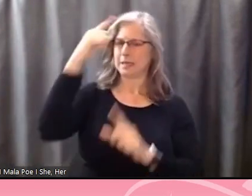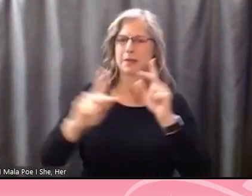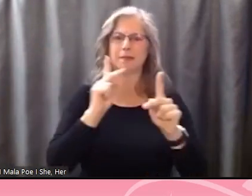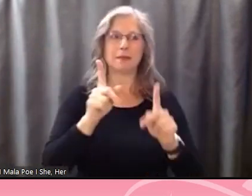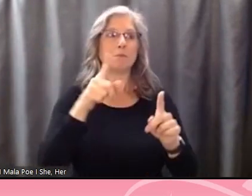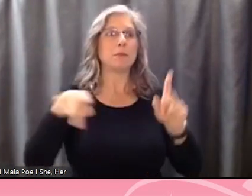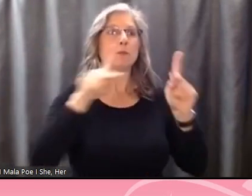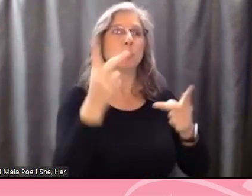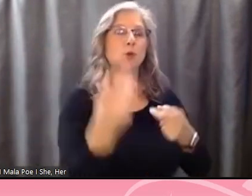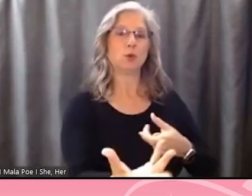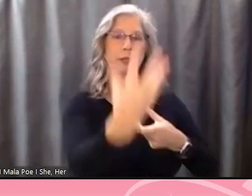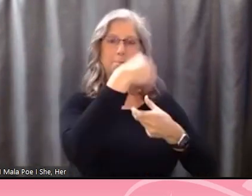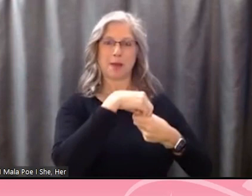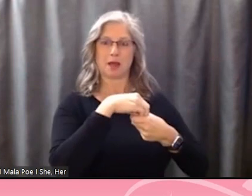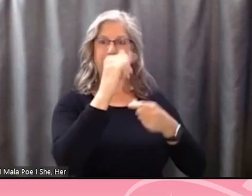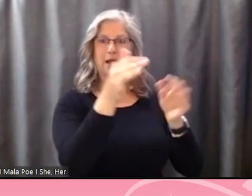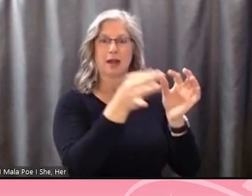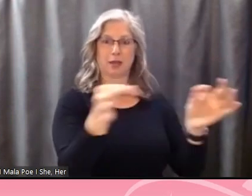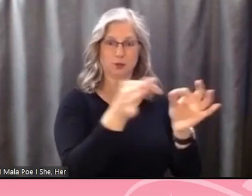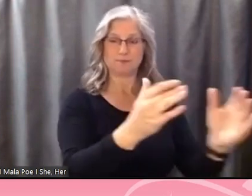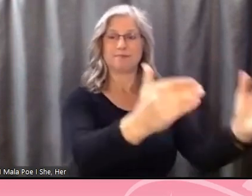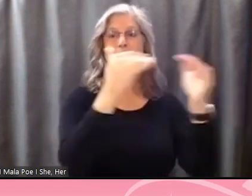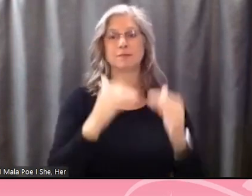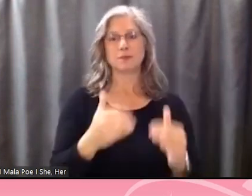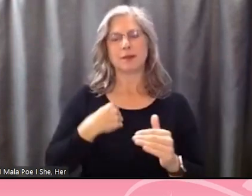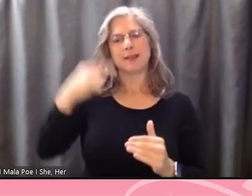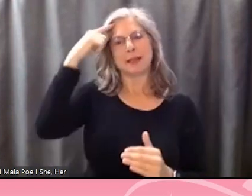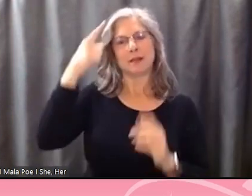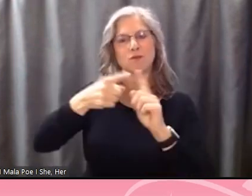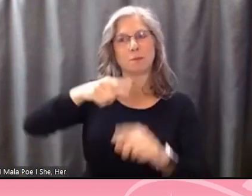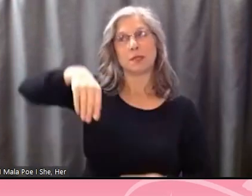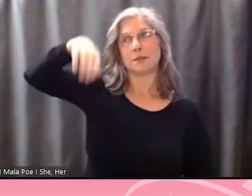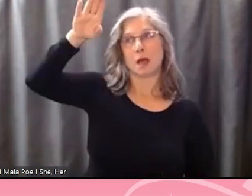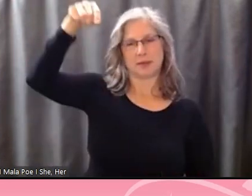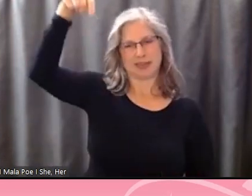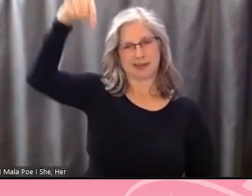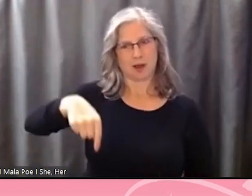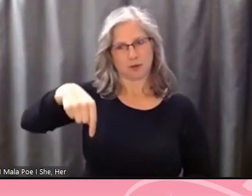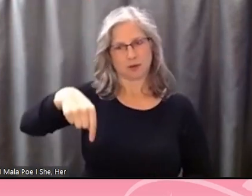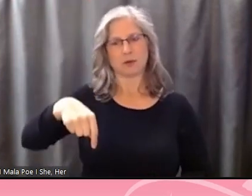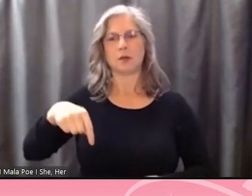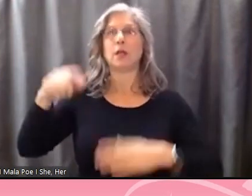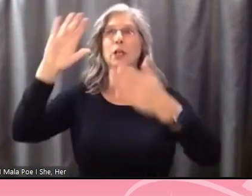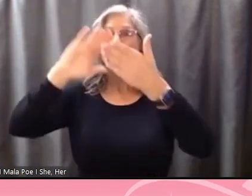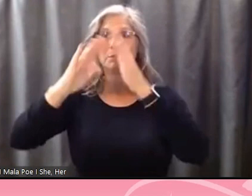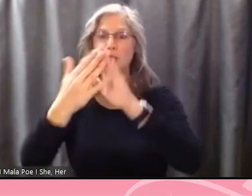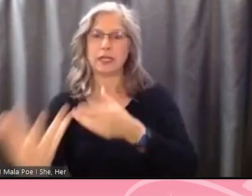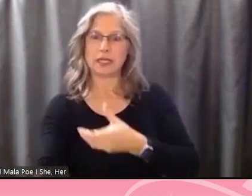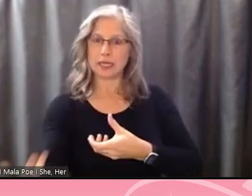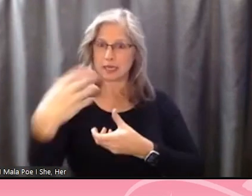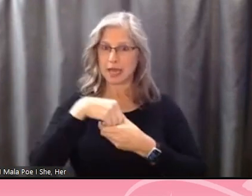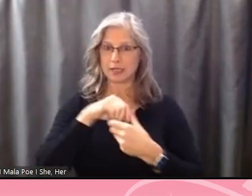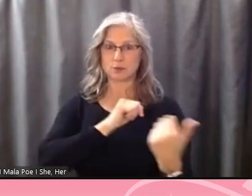embody that. We would also need to think about it from a top-down and bottom-up community-engaged